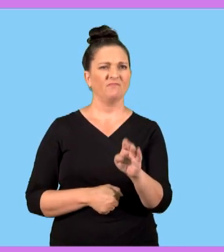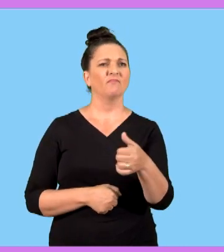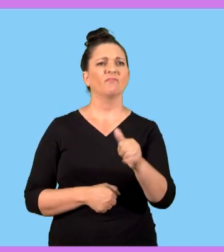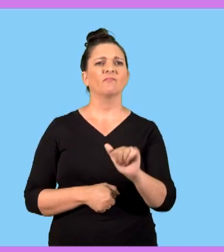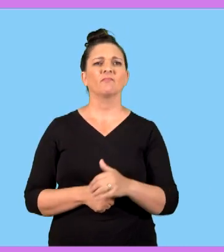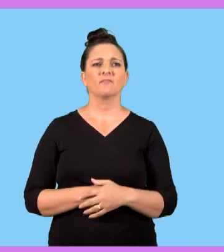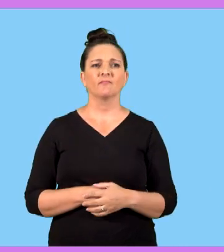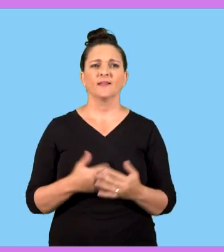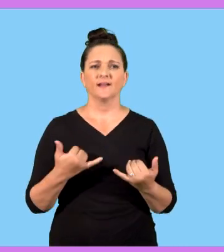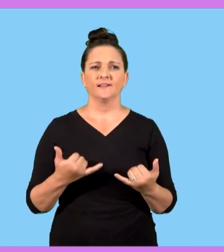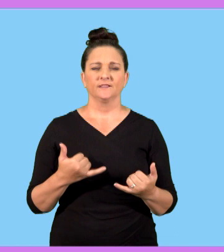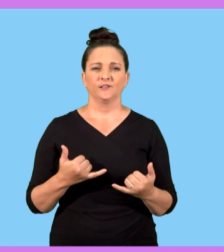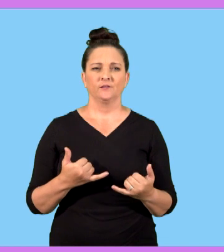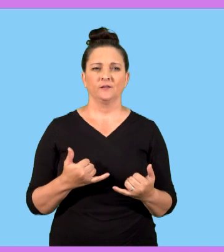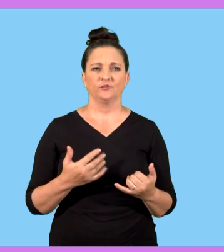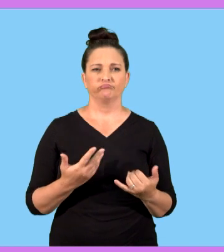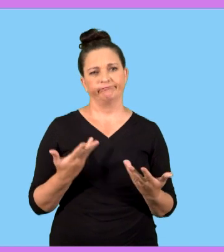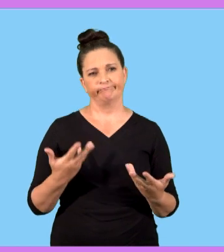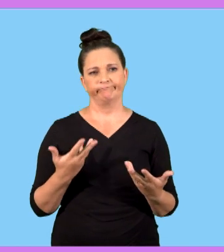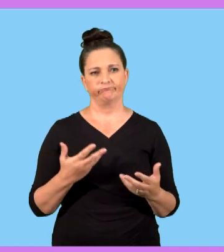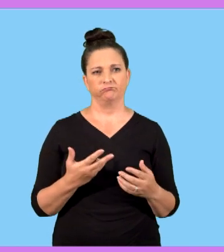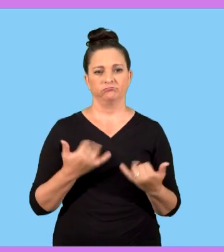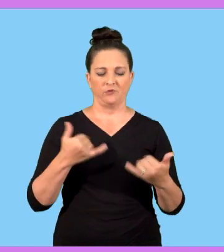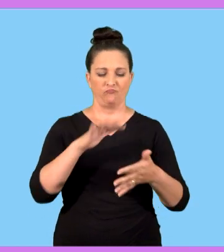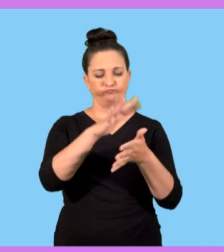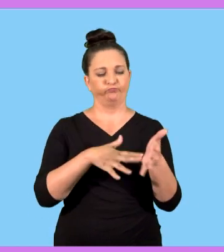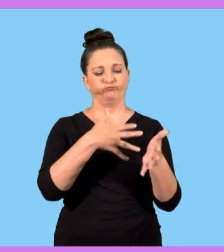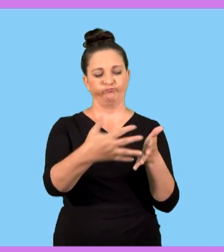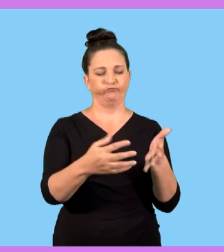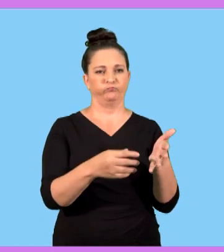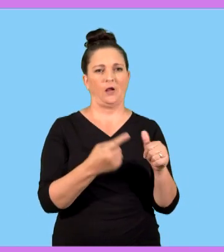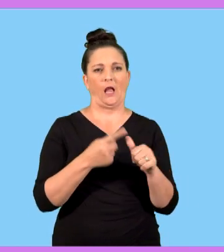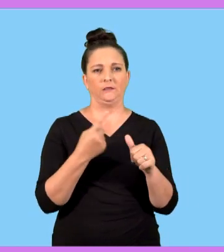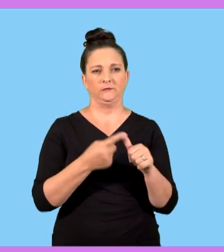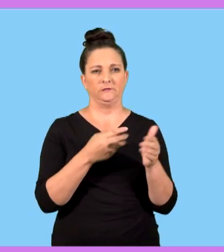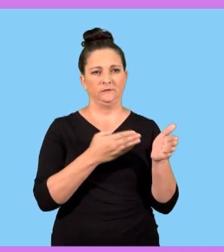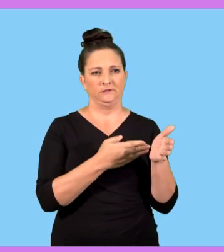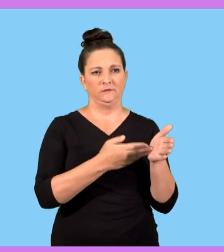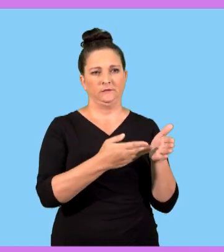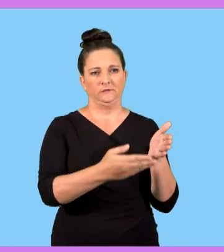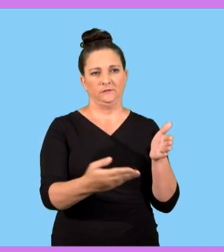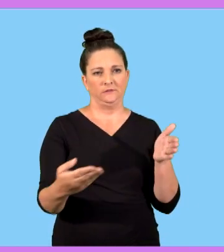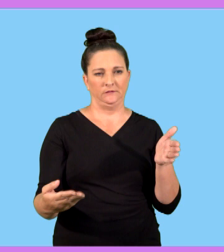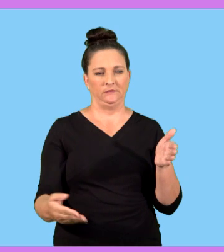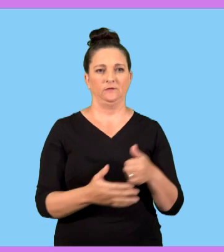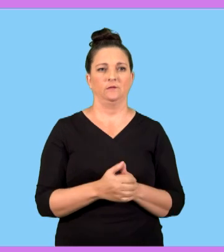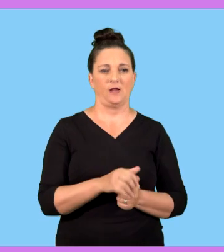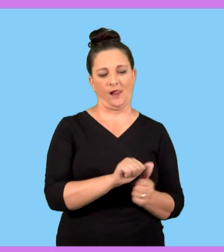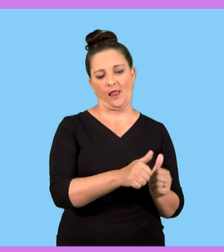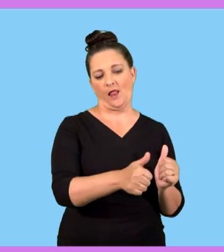And then, and now I'm going to move upwards. It's like a two-way table, now, or a graph, where they intersect. So it will be